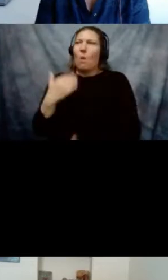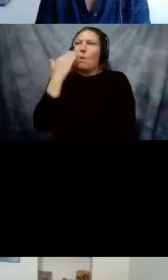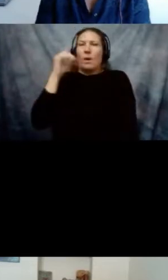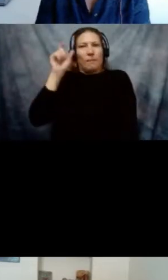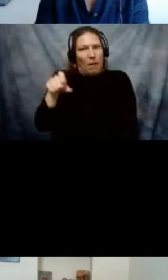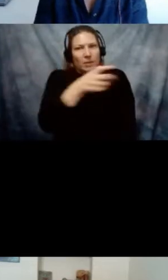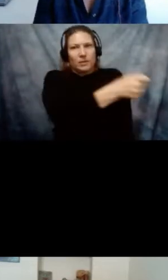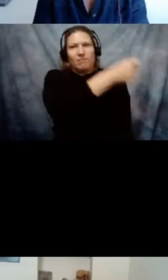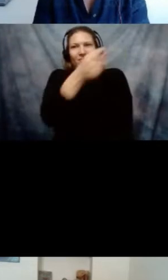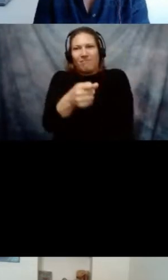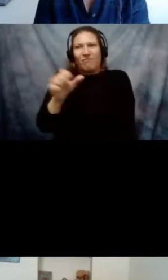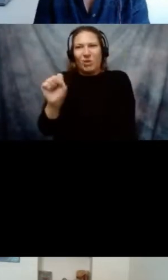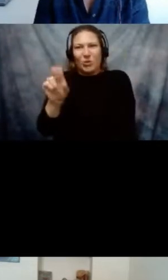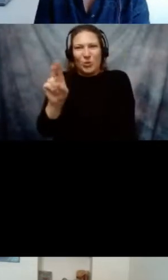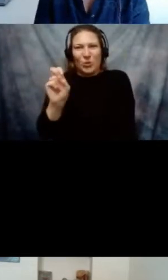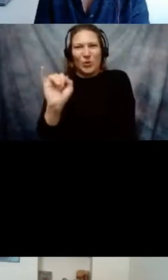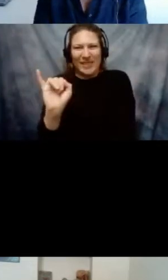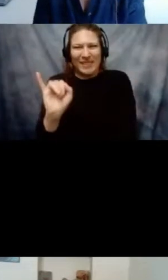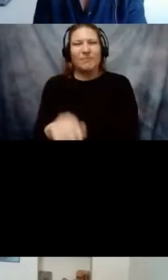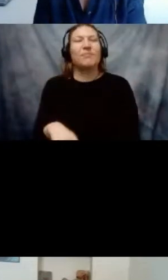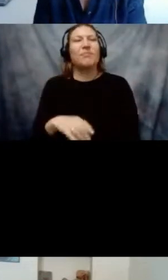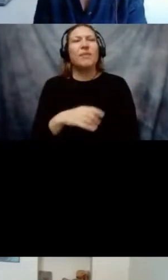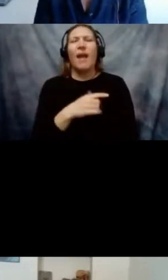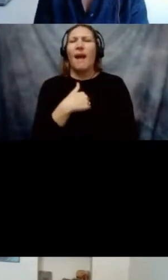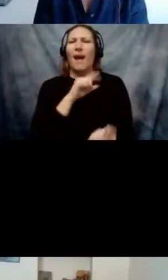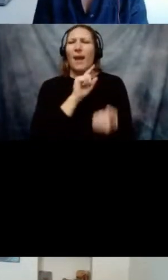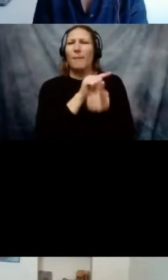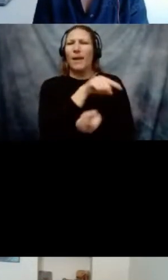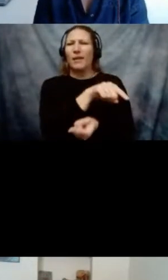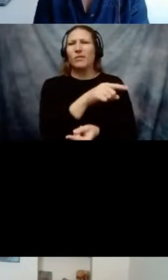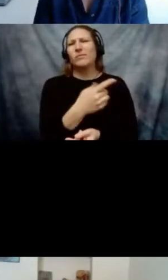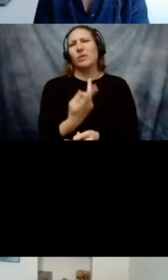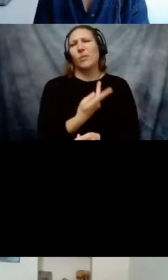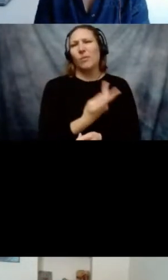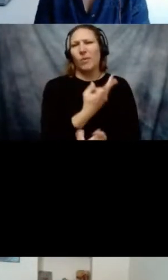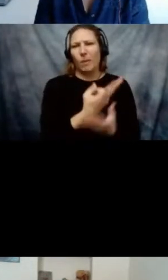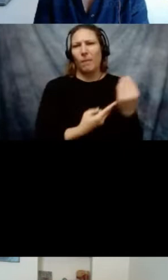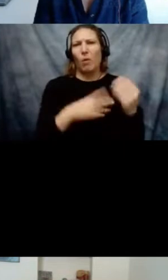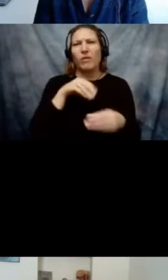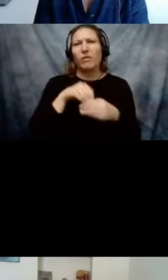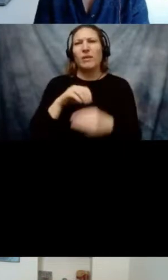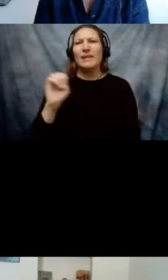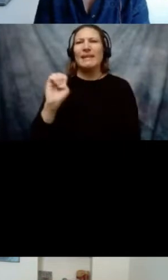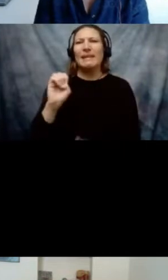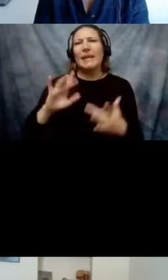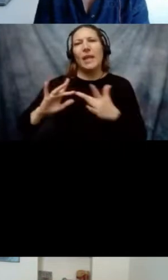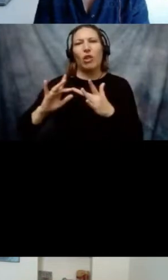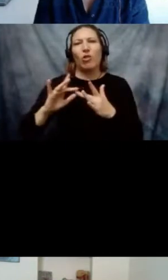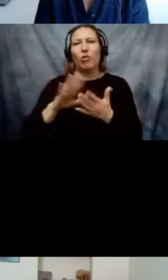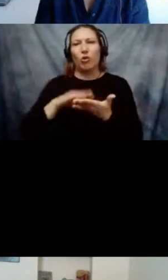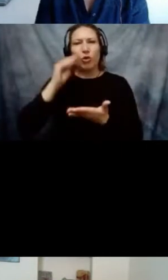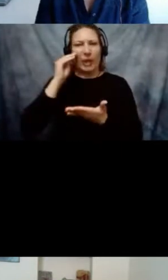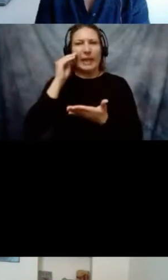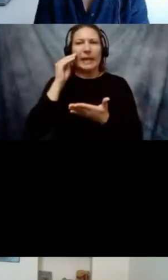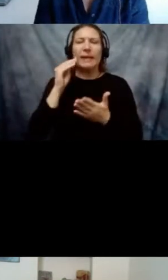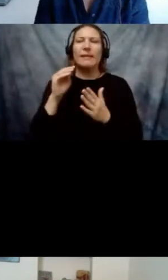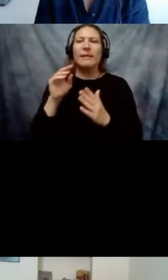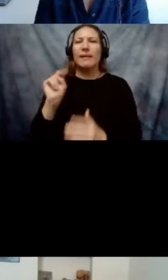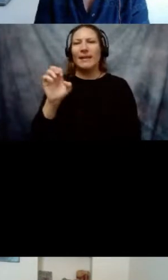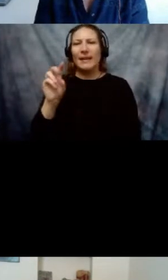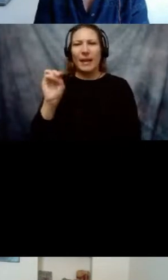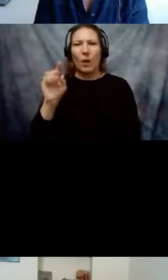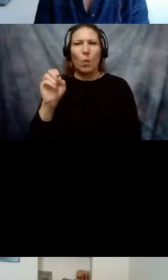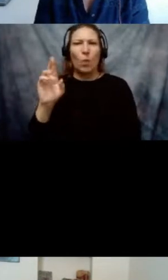involved. So I met Susi. We're both members of the eLearning Network, which is a not-for-profit